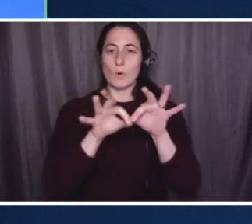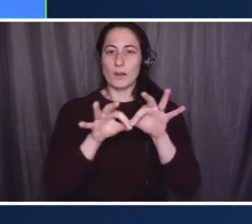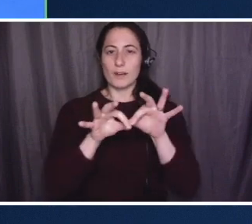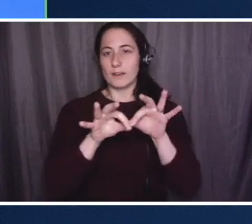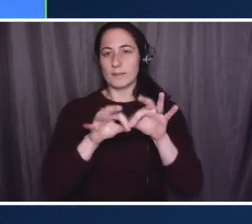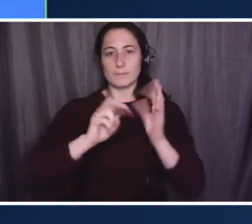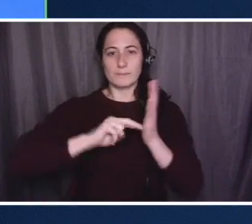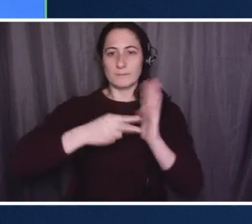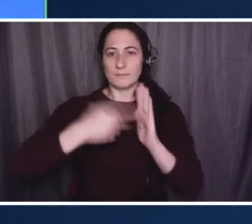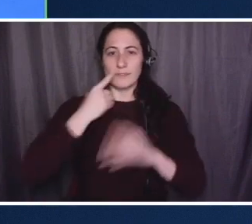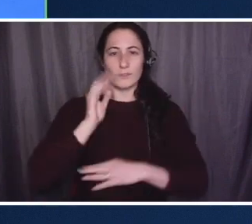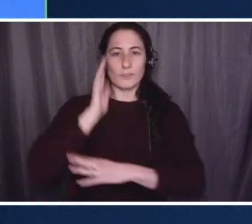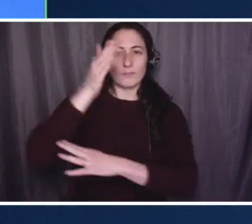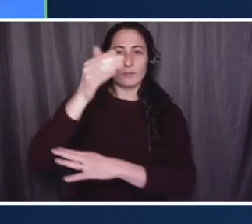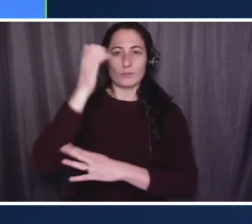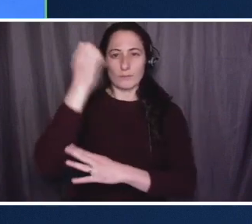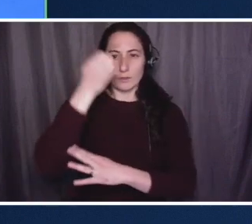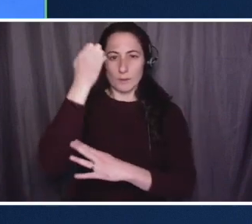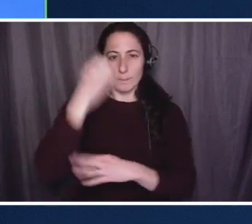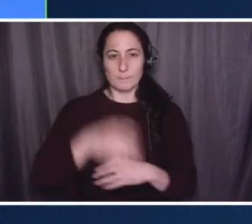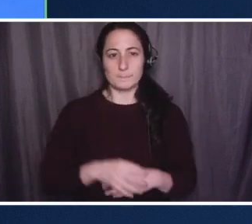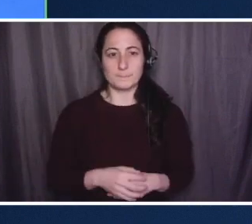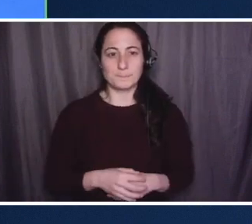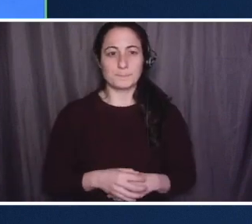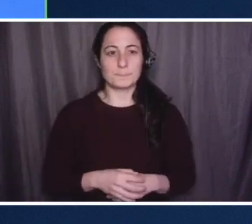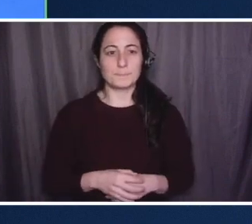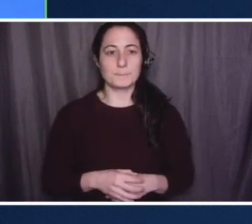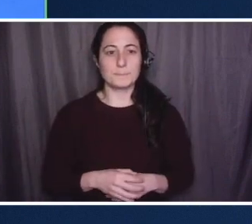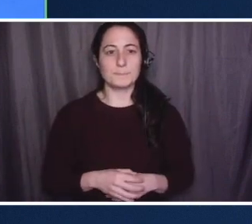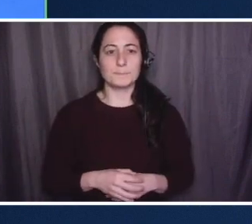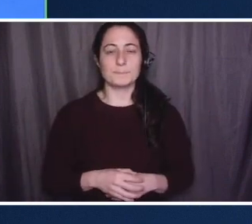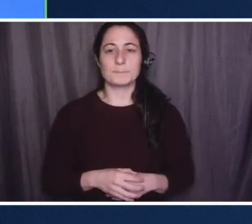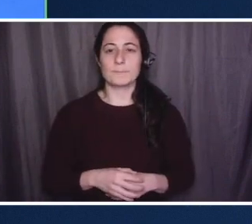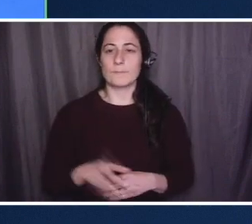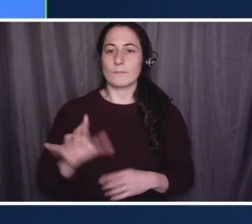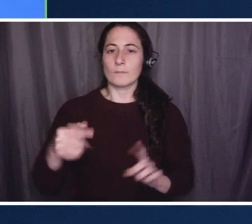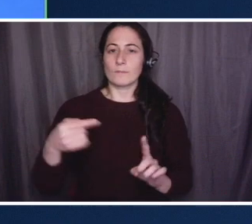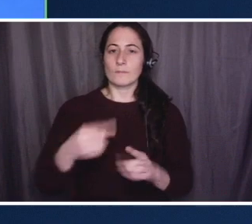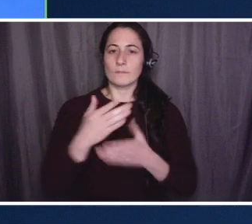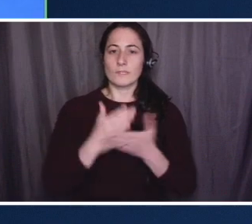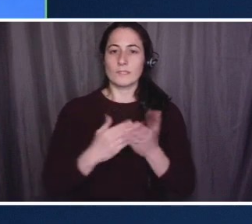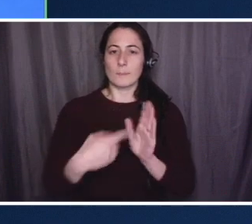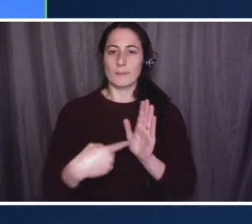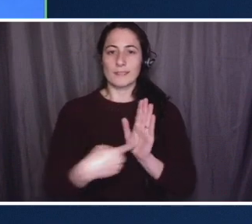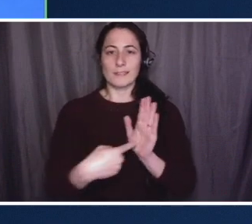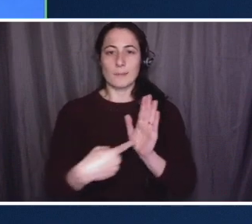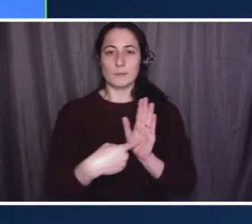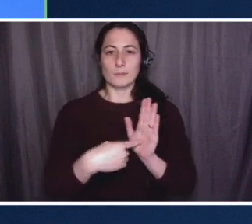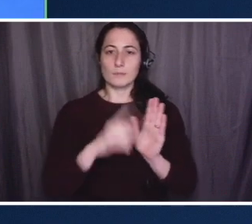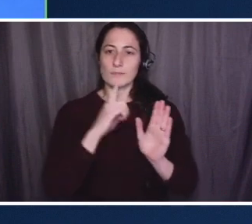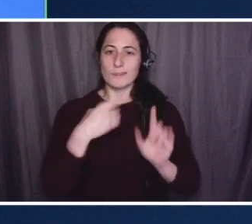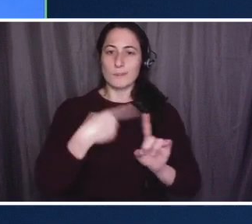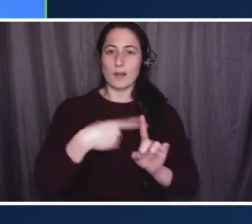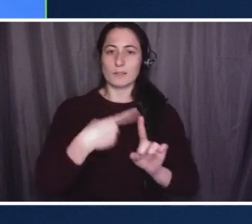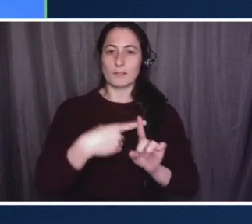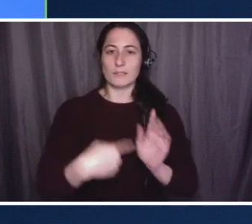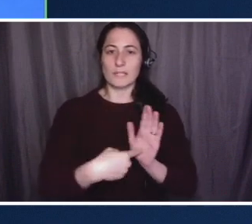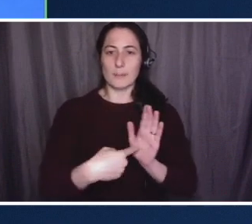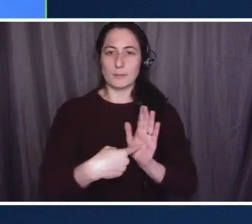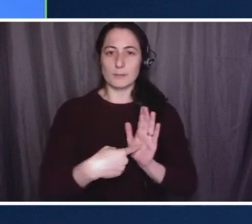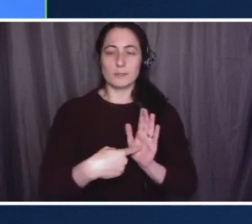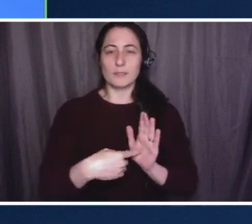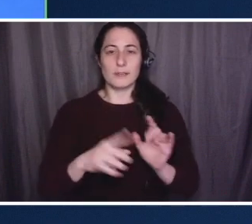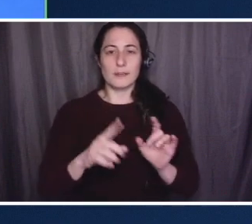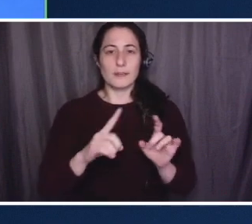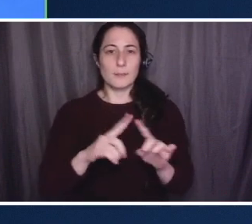Europe. These are examples that are very positive, but of course they would not come about if it were